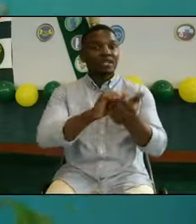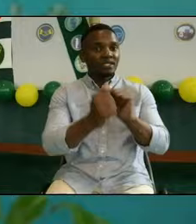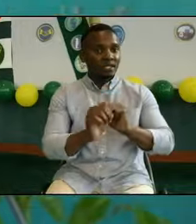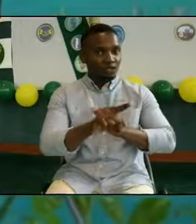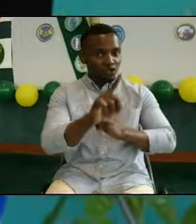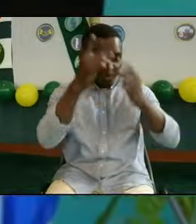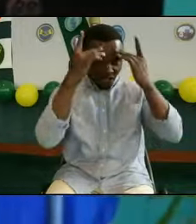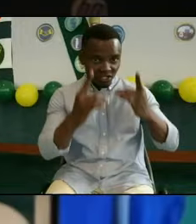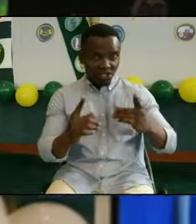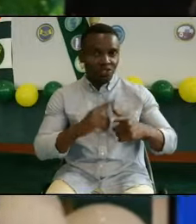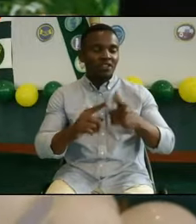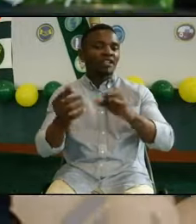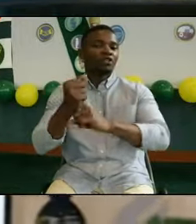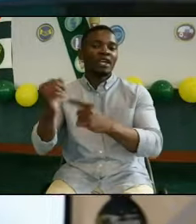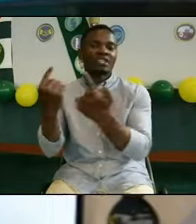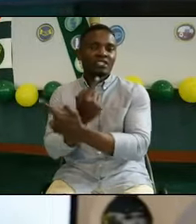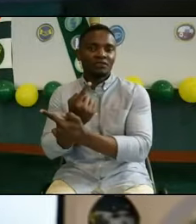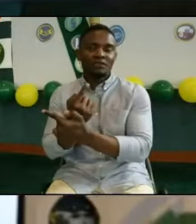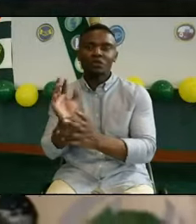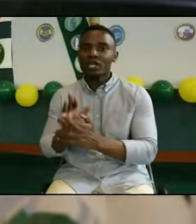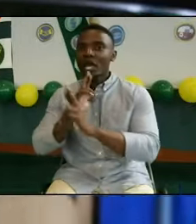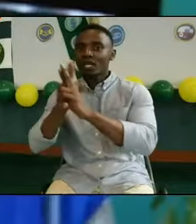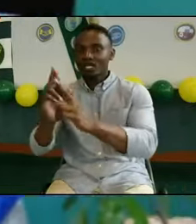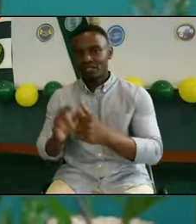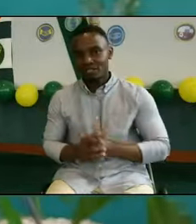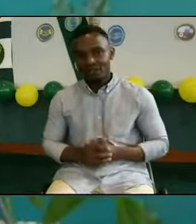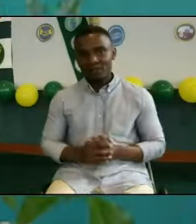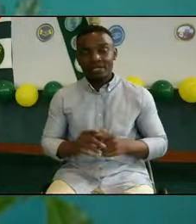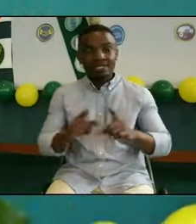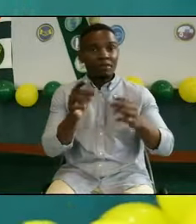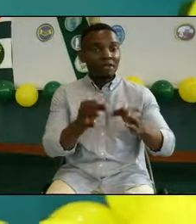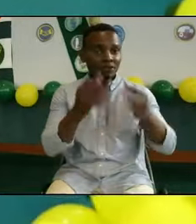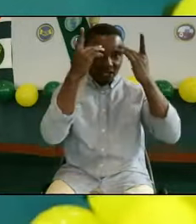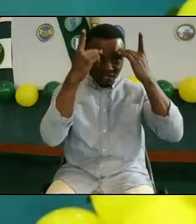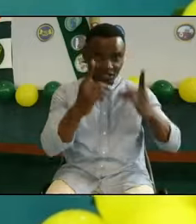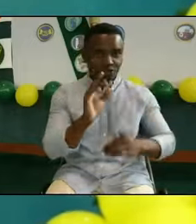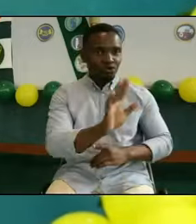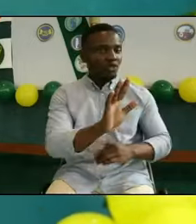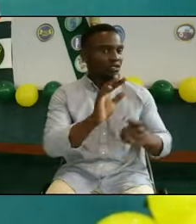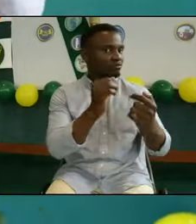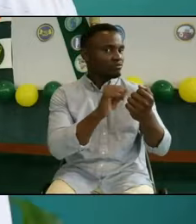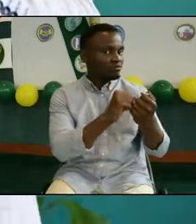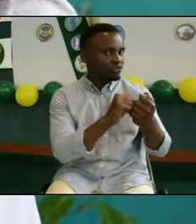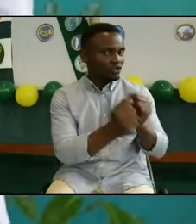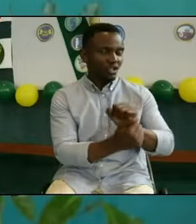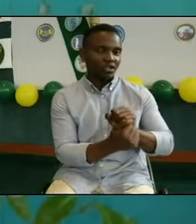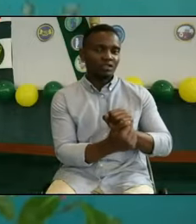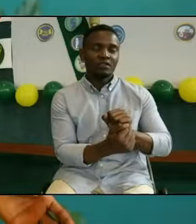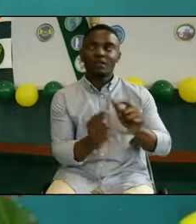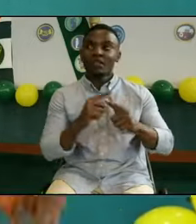seeds and get different results. Until you change your decision, your circumstance will never change. It is time